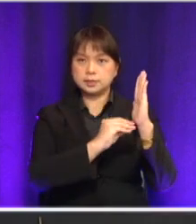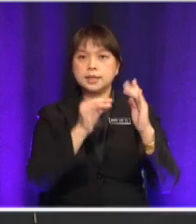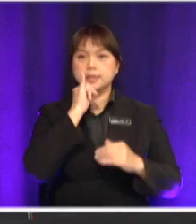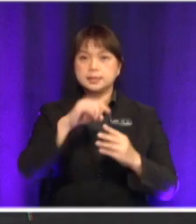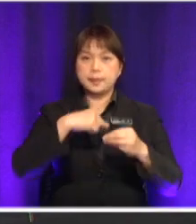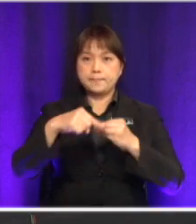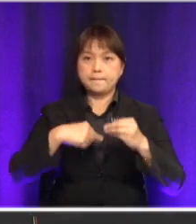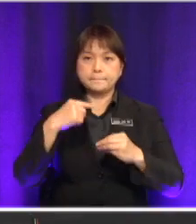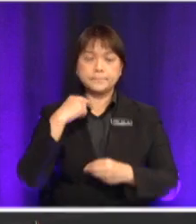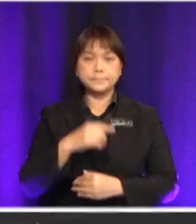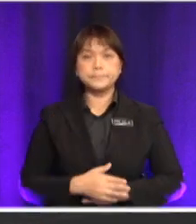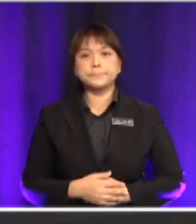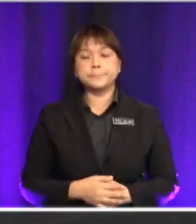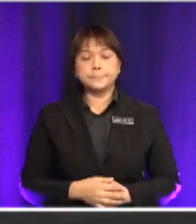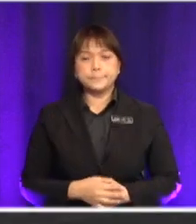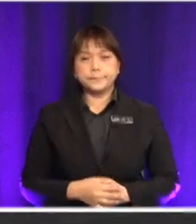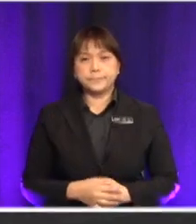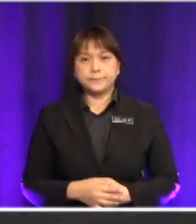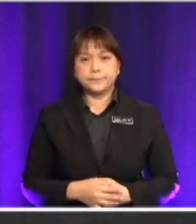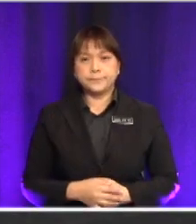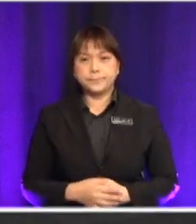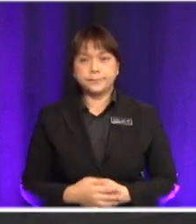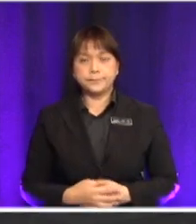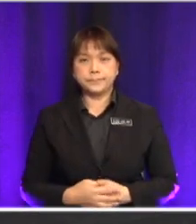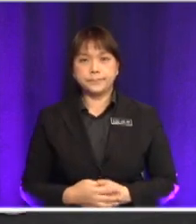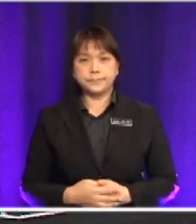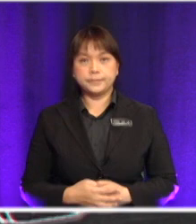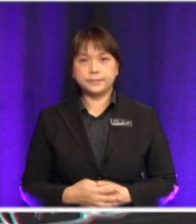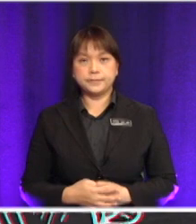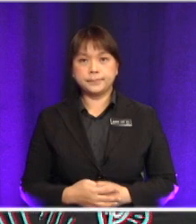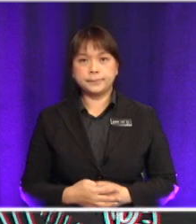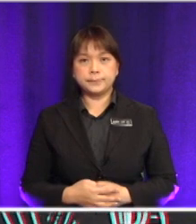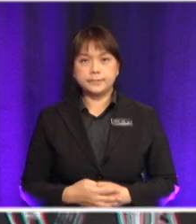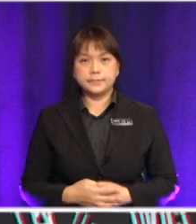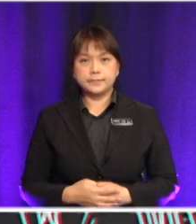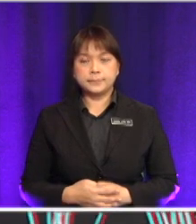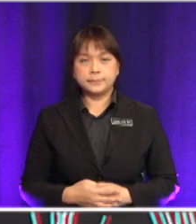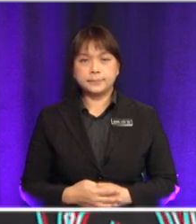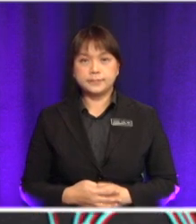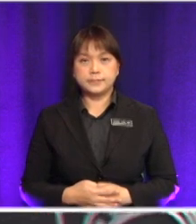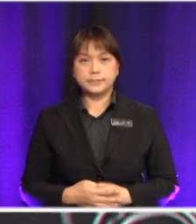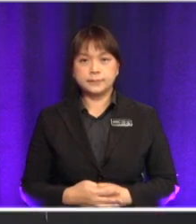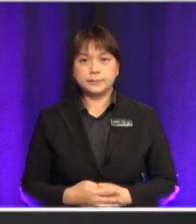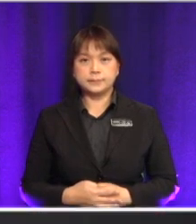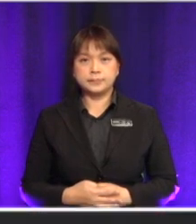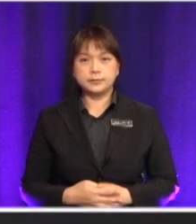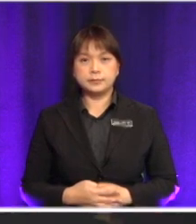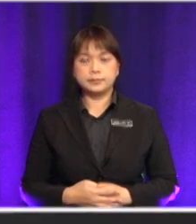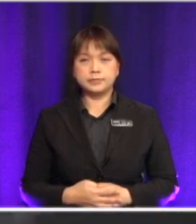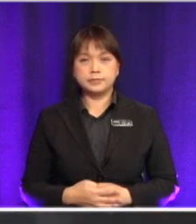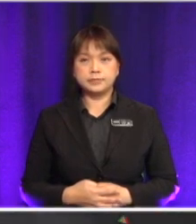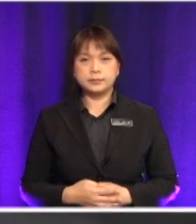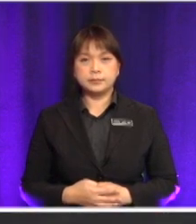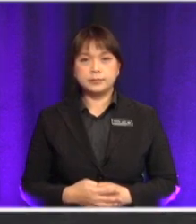my class rather than asking everyone to read every single thing because reading is one of the activity that a lot of